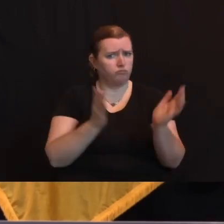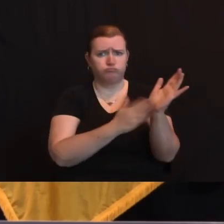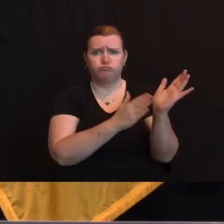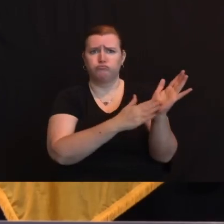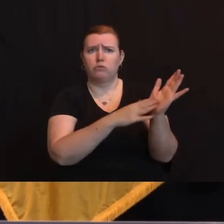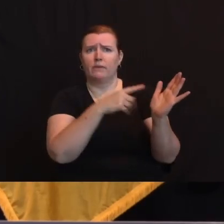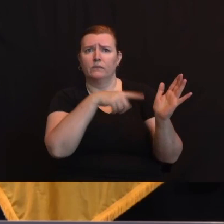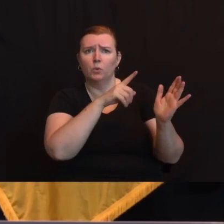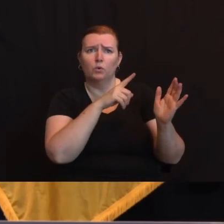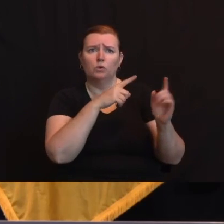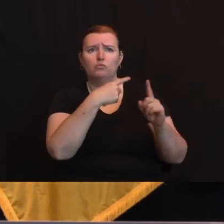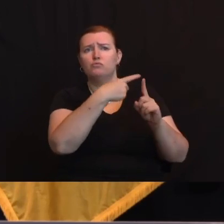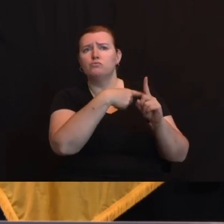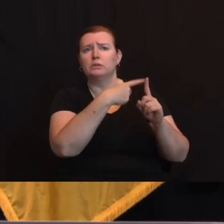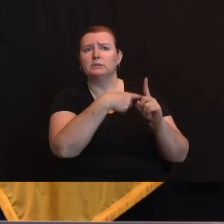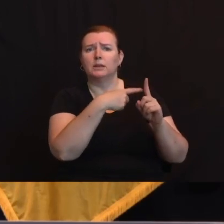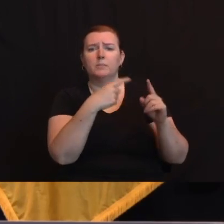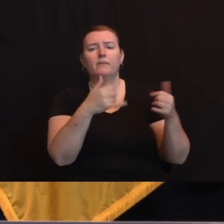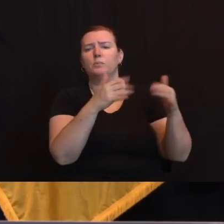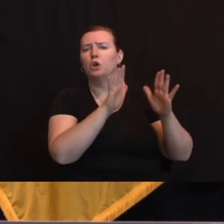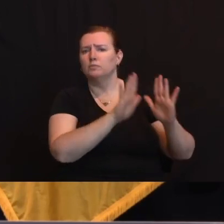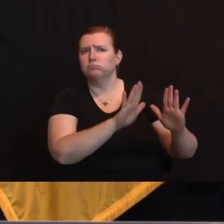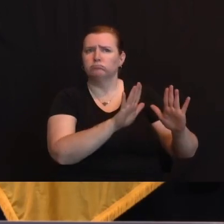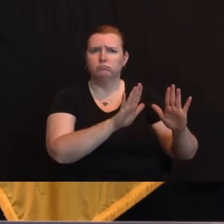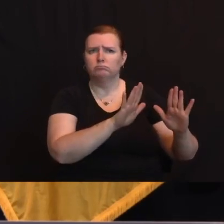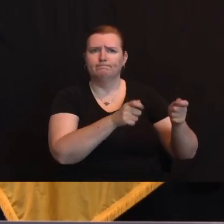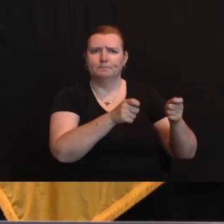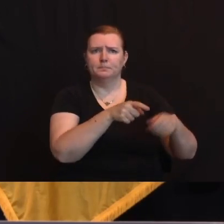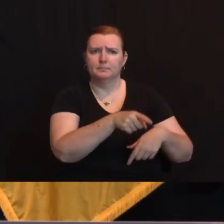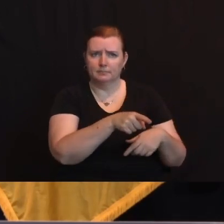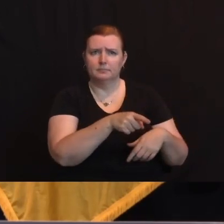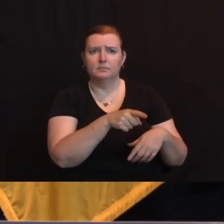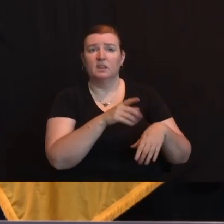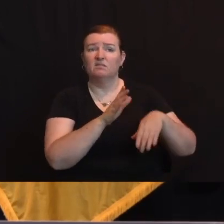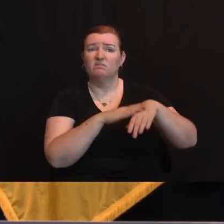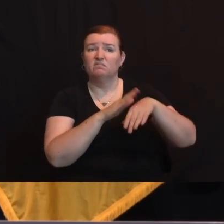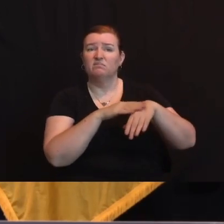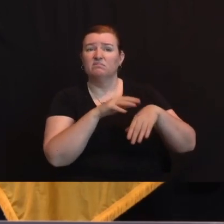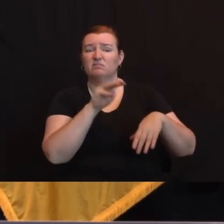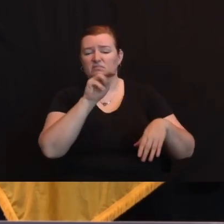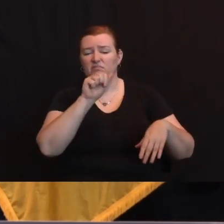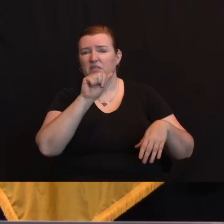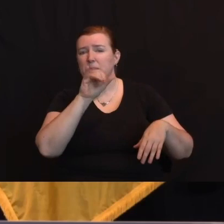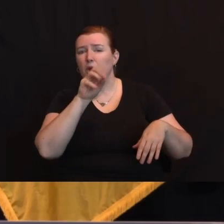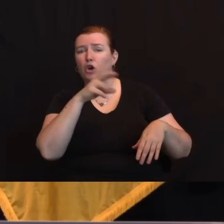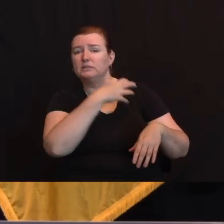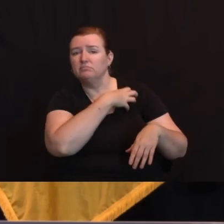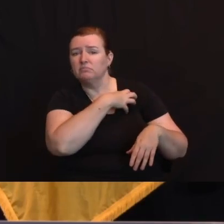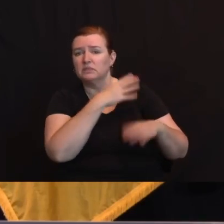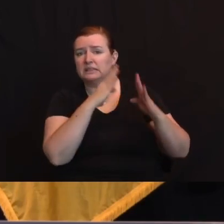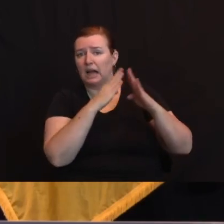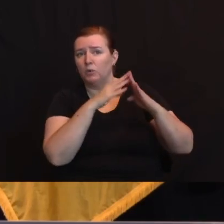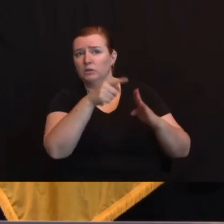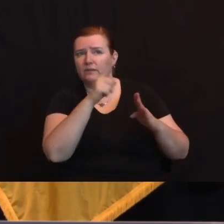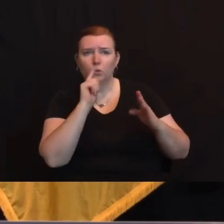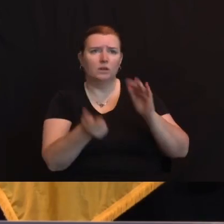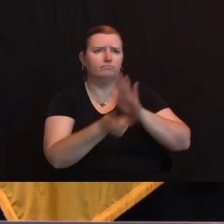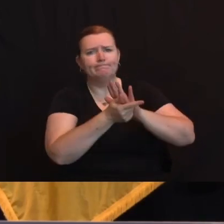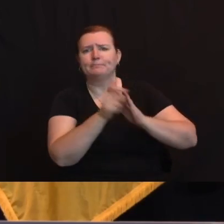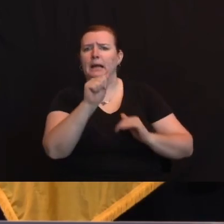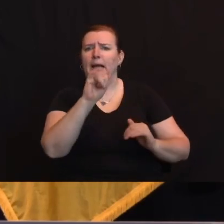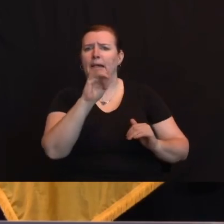are you encouraging county or local officials to restrict short-term rentals in any way? And last one, New Jersey